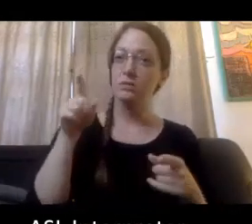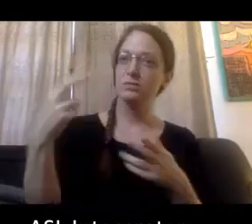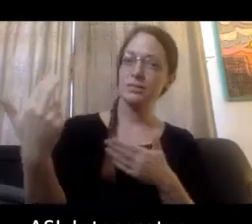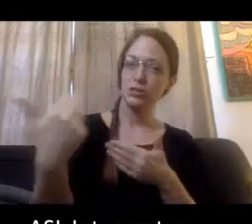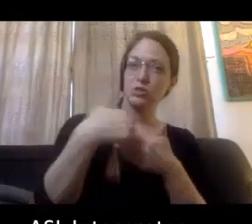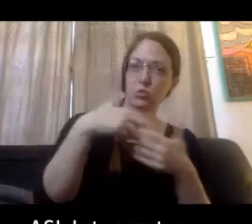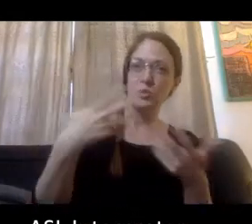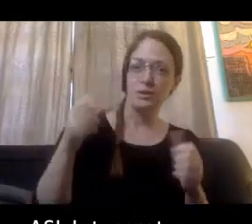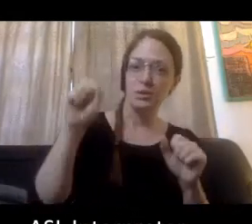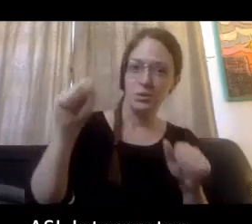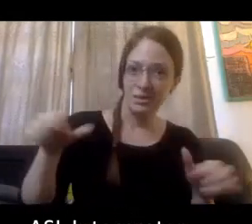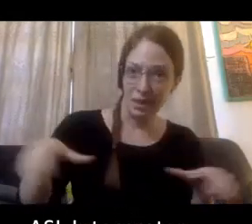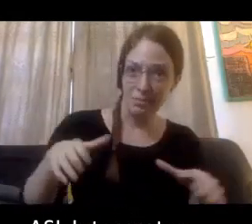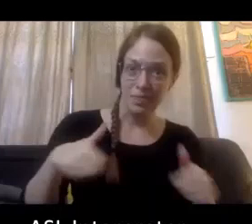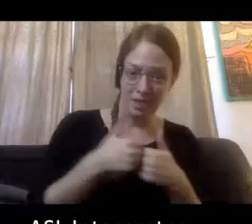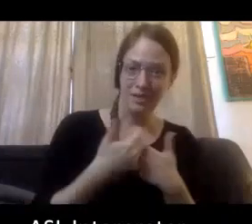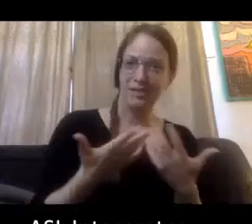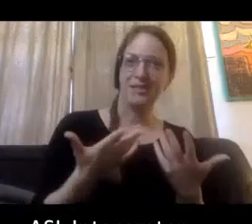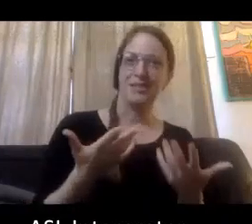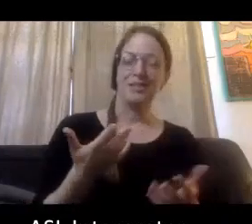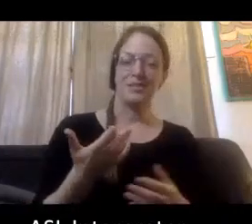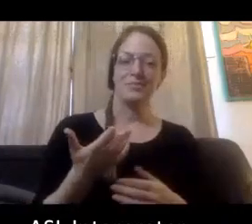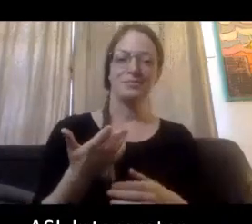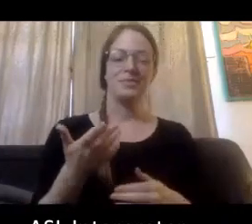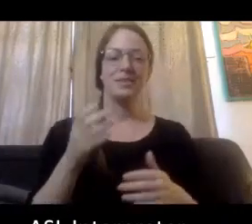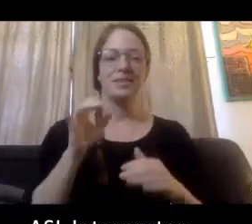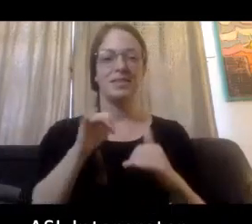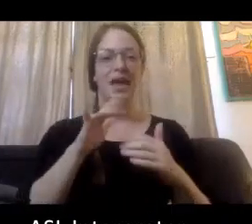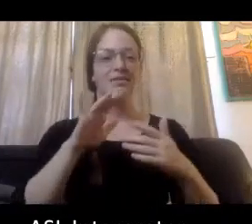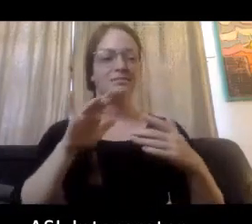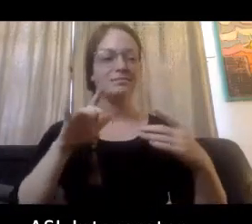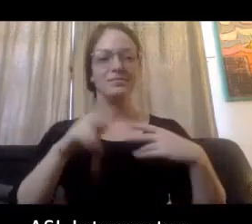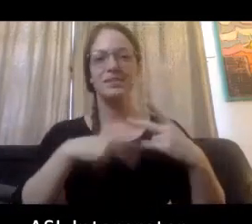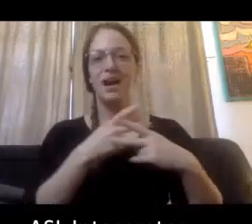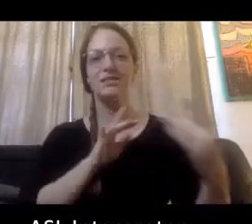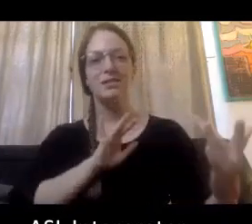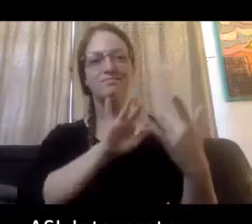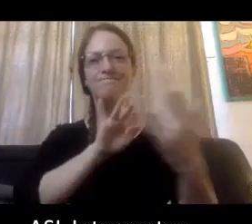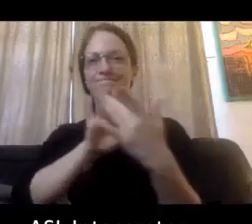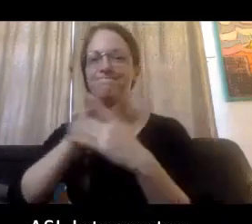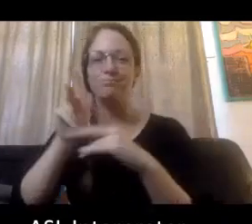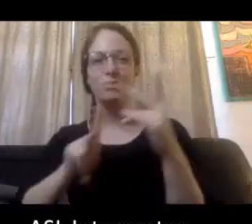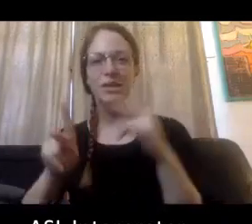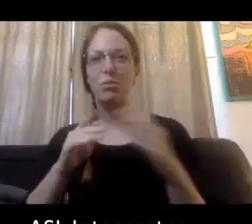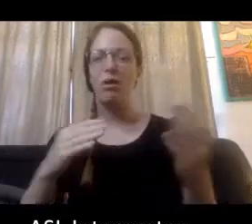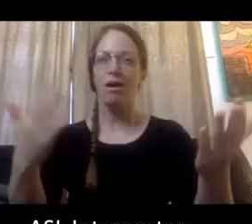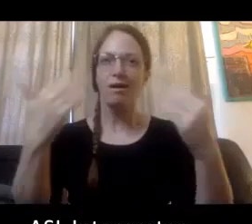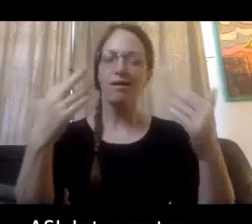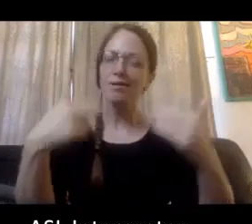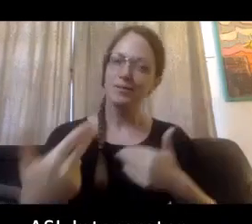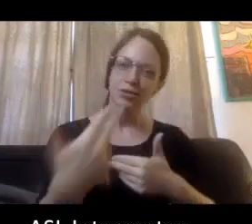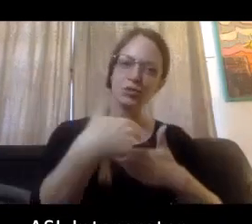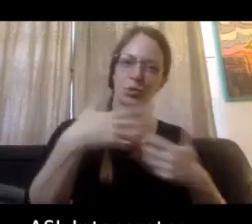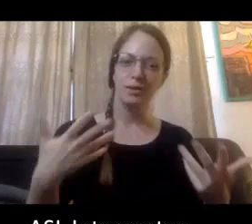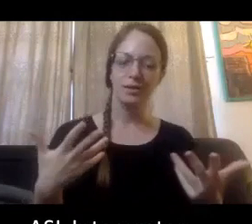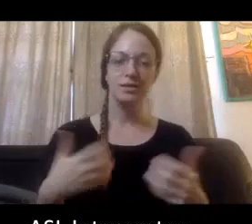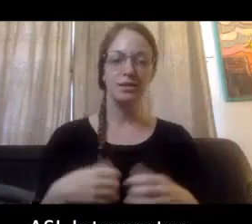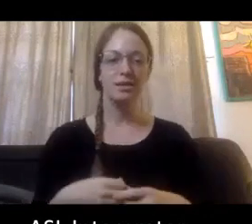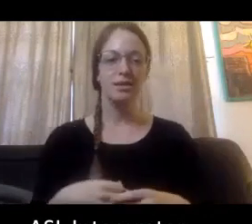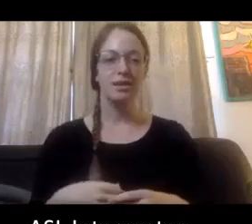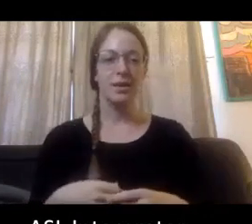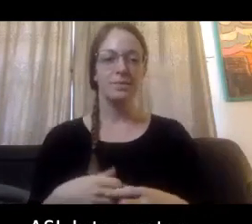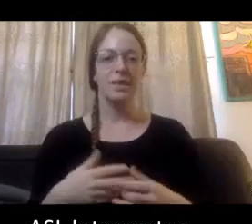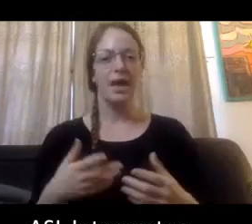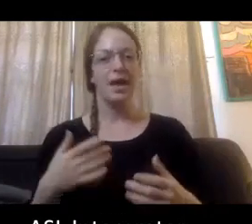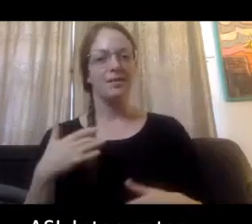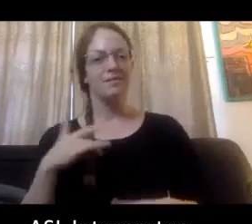I work on, and trying to do outreach and things of that nature. But really, I would say that there's a lot more rewards and very few challenges.